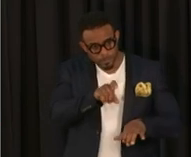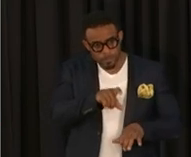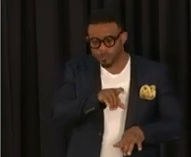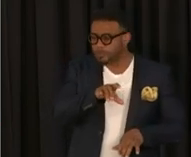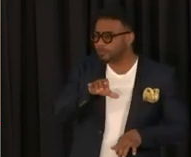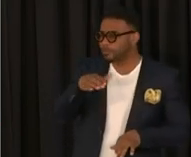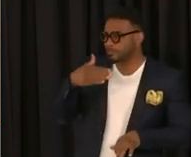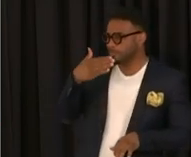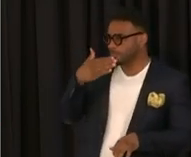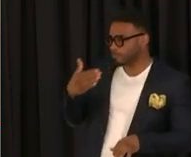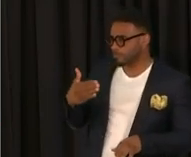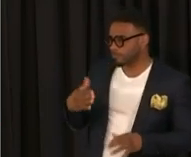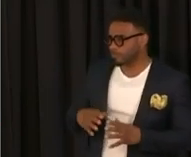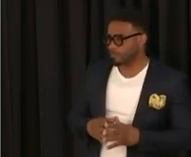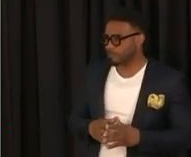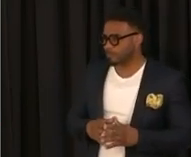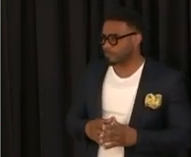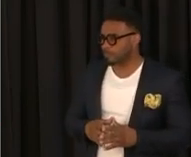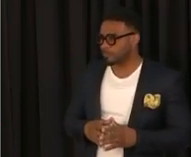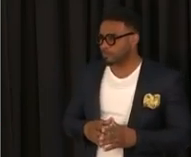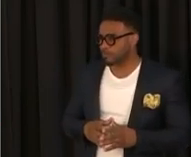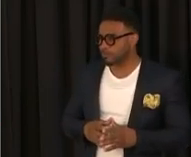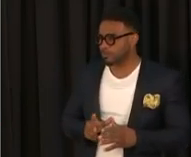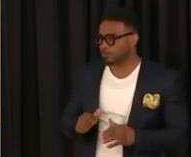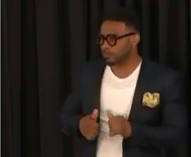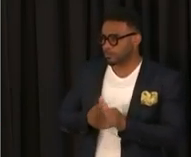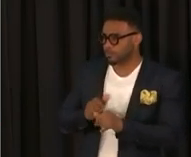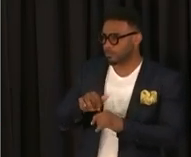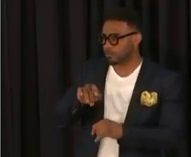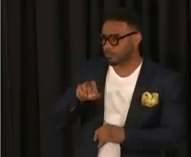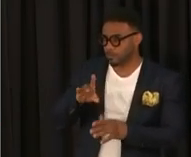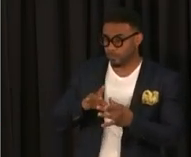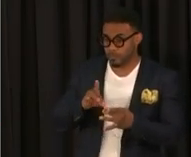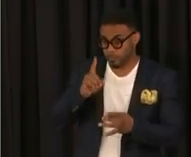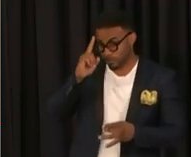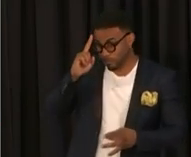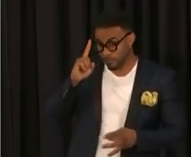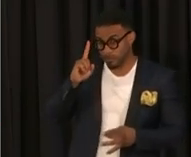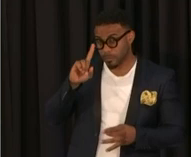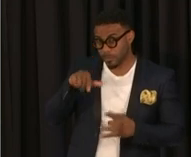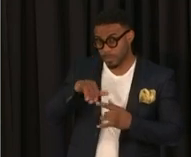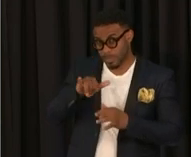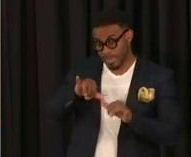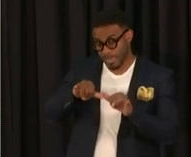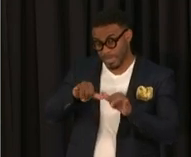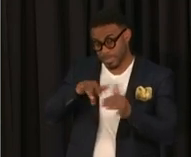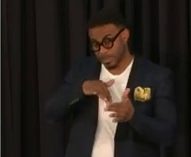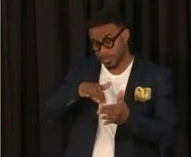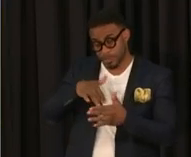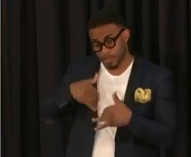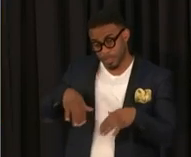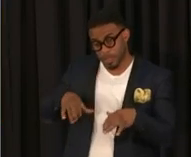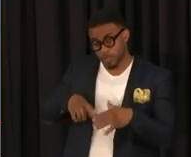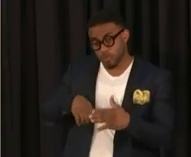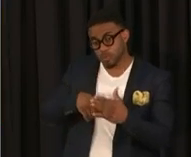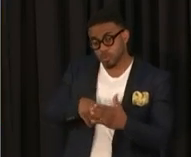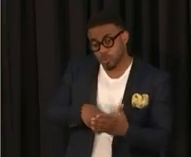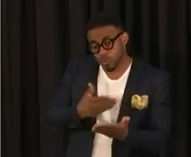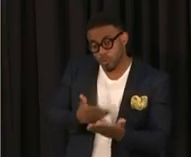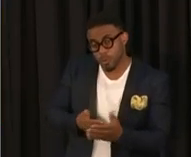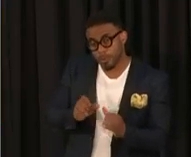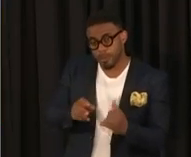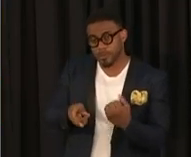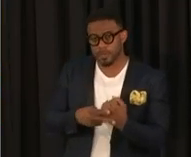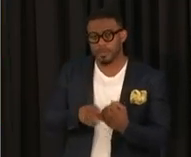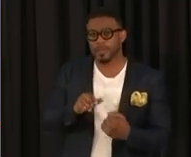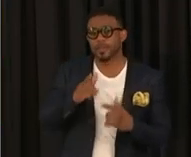action? Thank you. To follow on what Ted was saying, I think once that engineering study has been done to show the